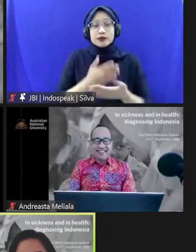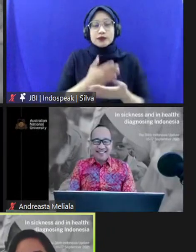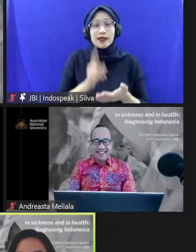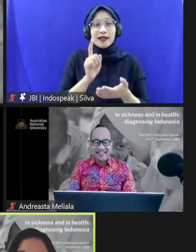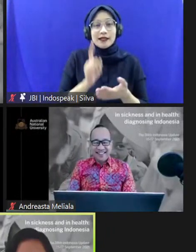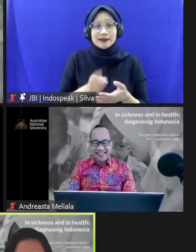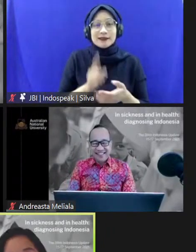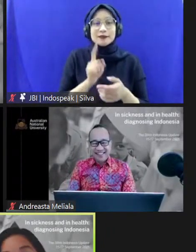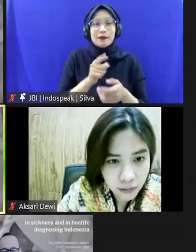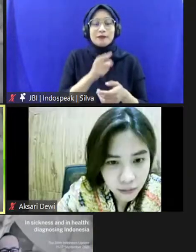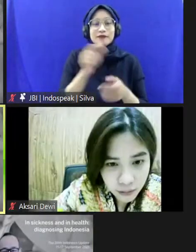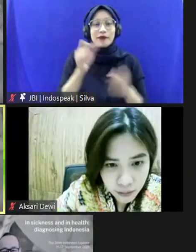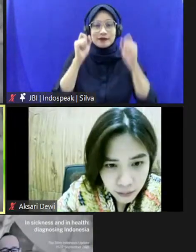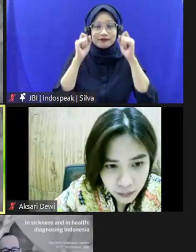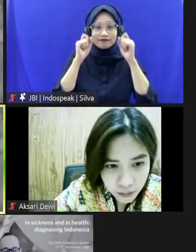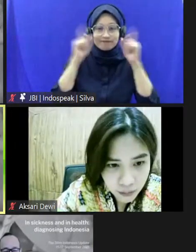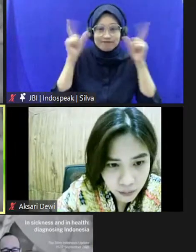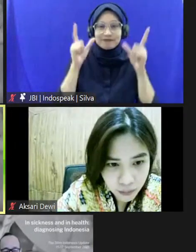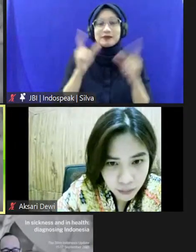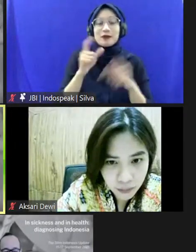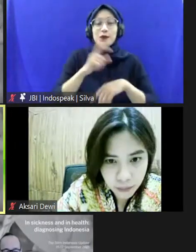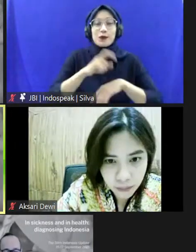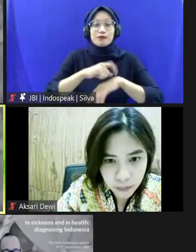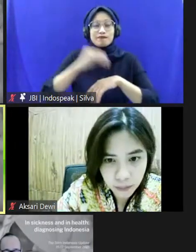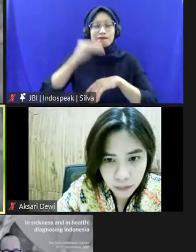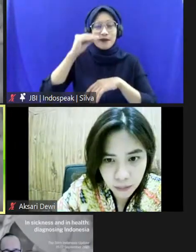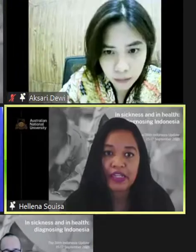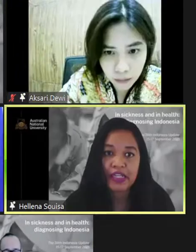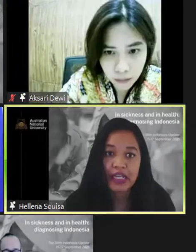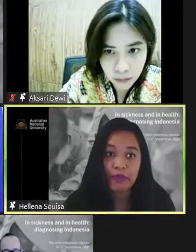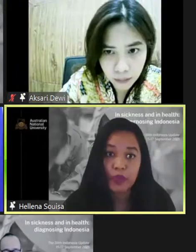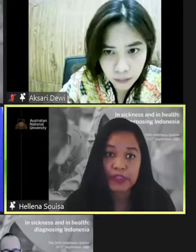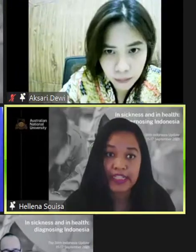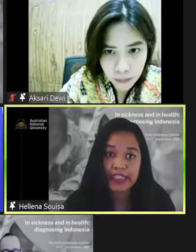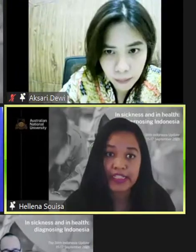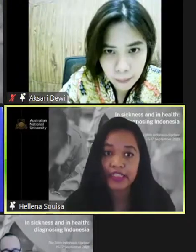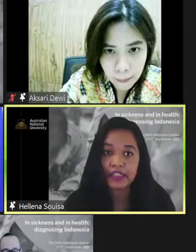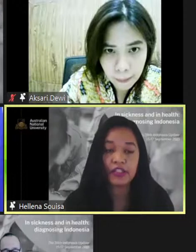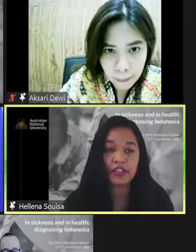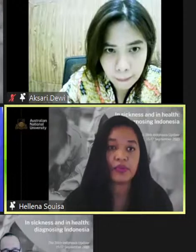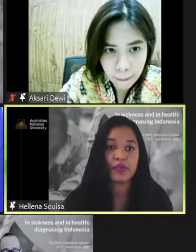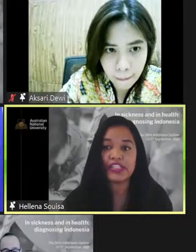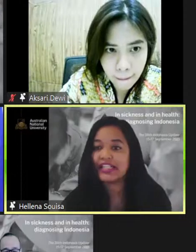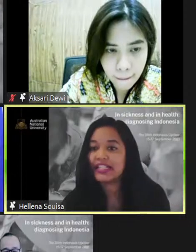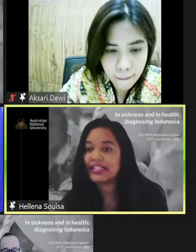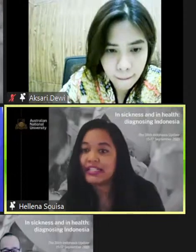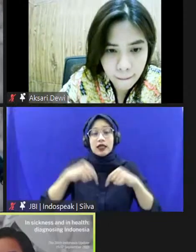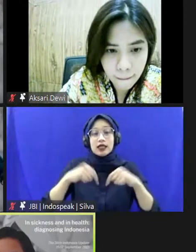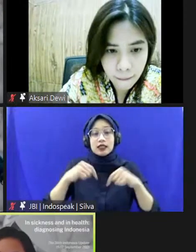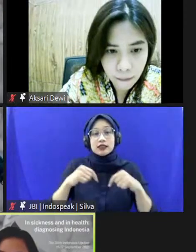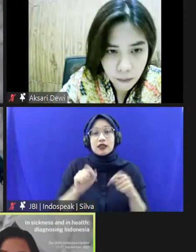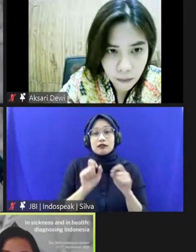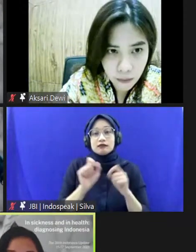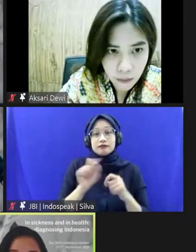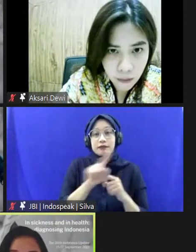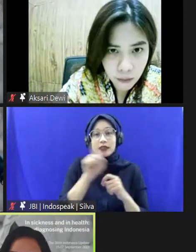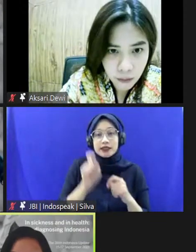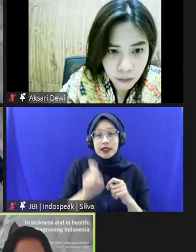London. Thank you. Now I'm opening the question and answer